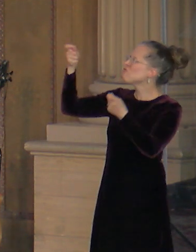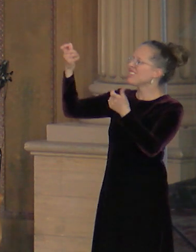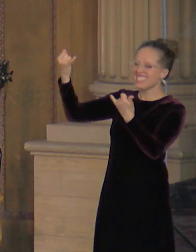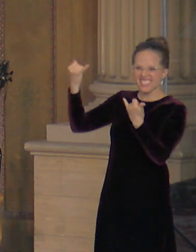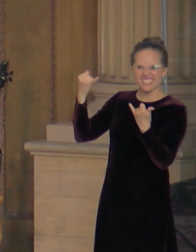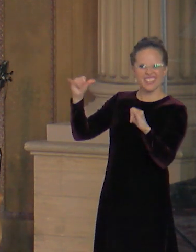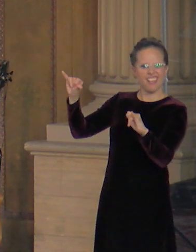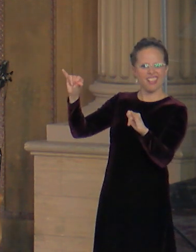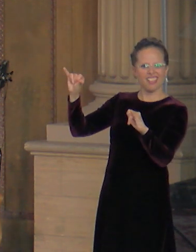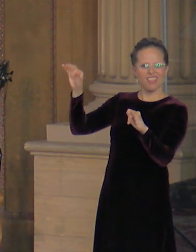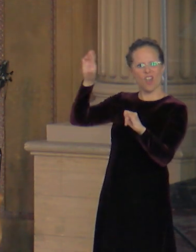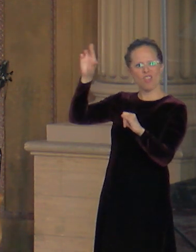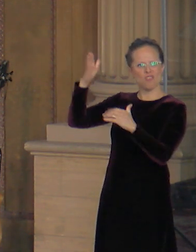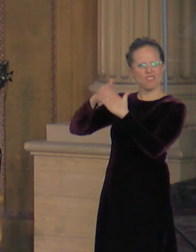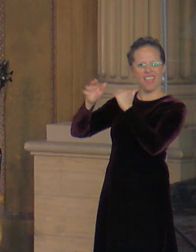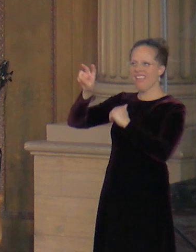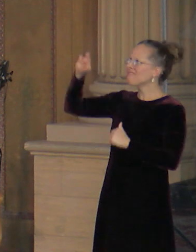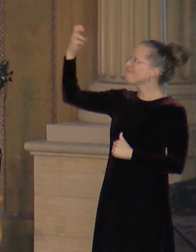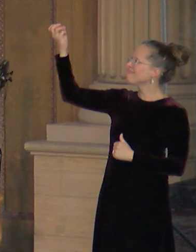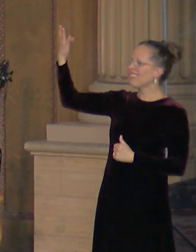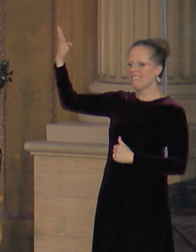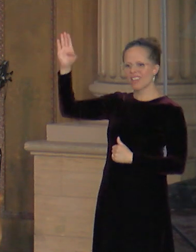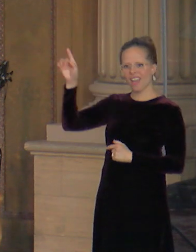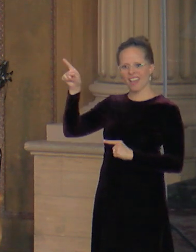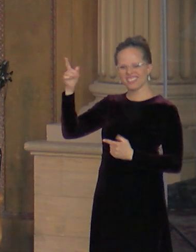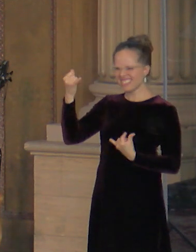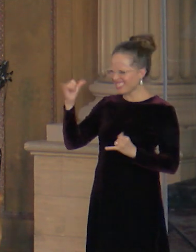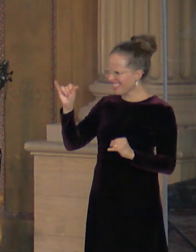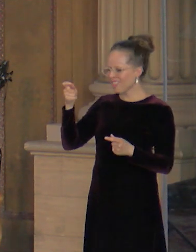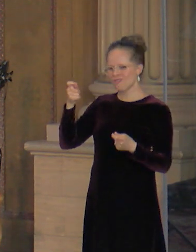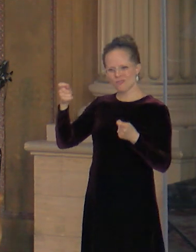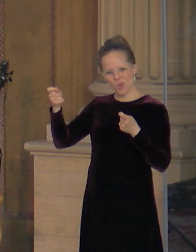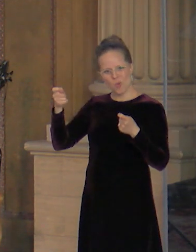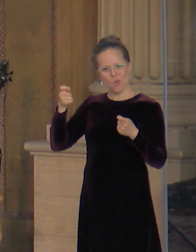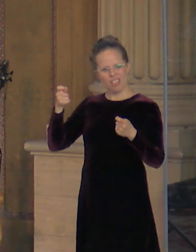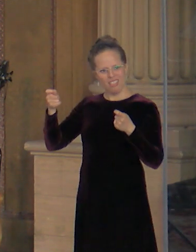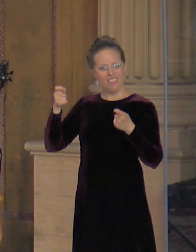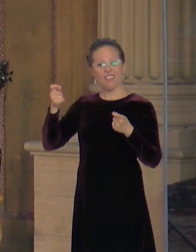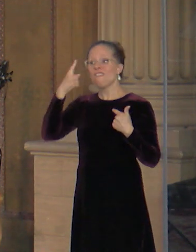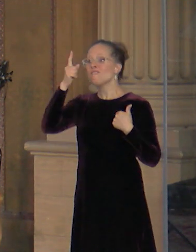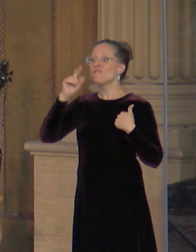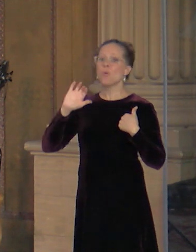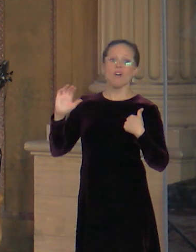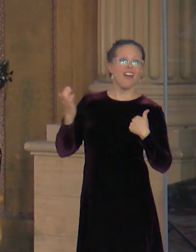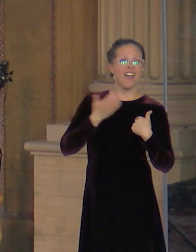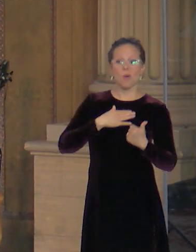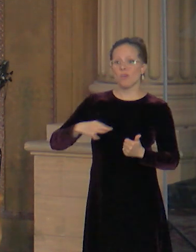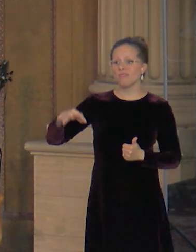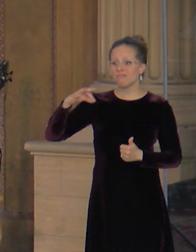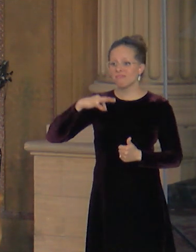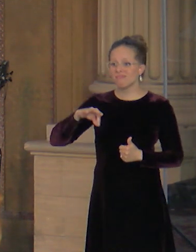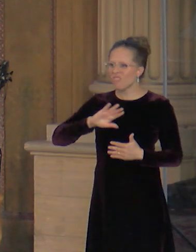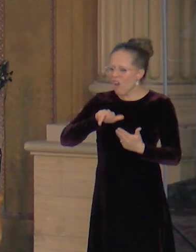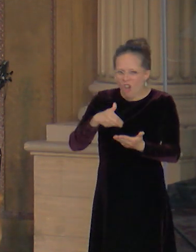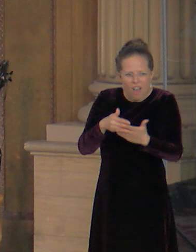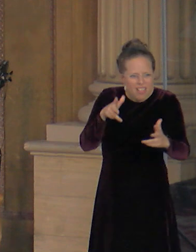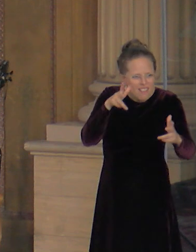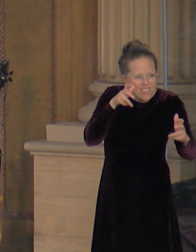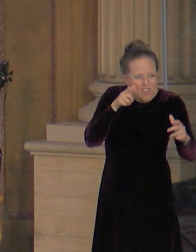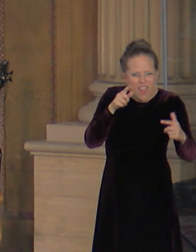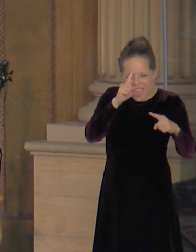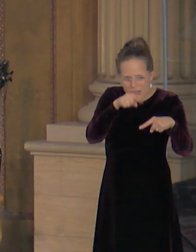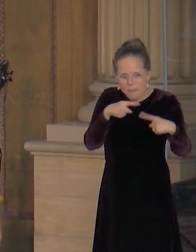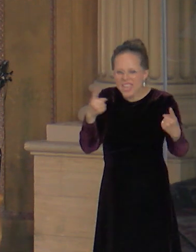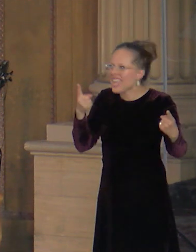God he's currently ruling and reigning for our good putting all of his enemies under his feet he's